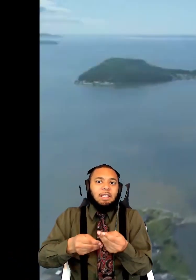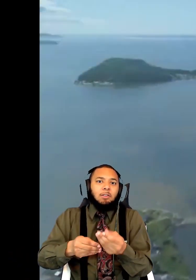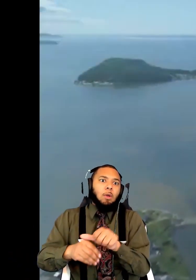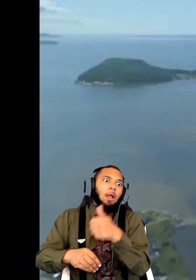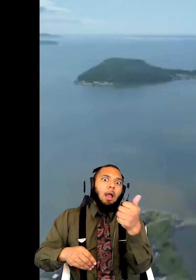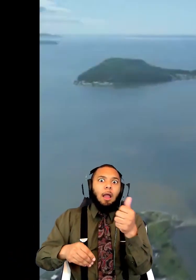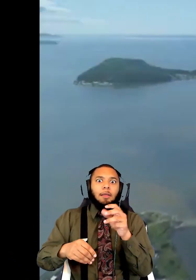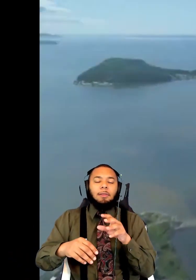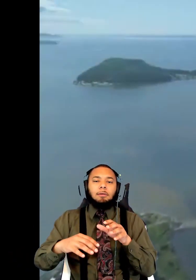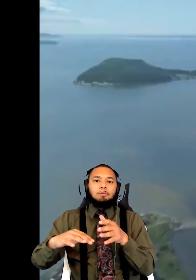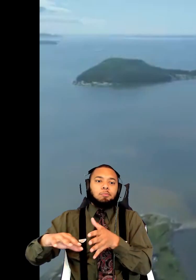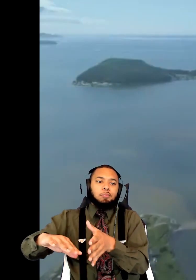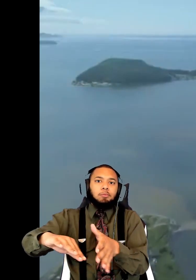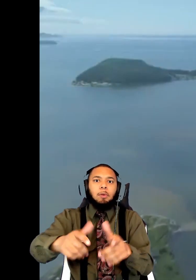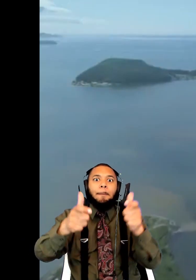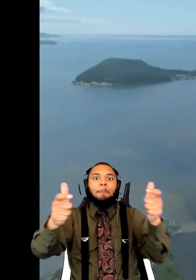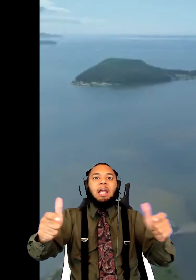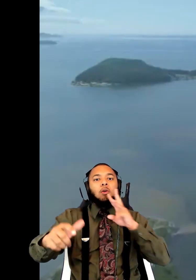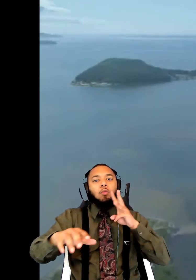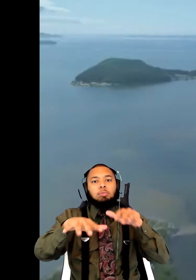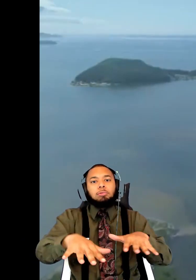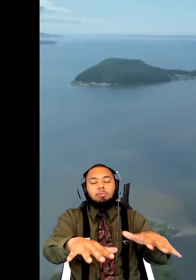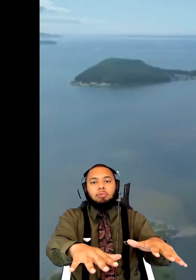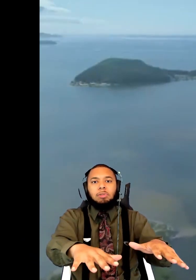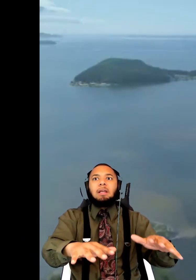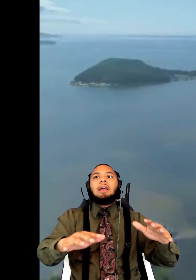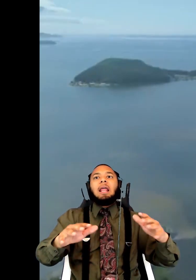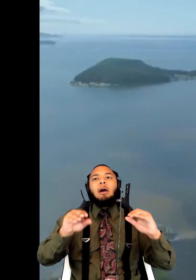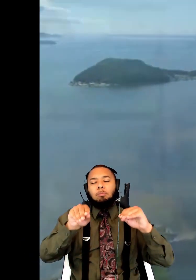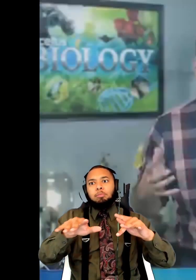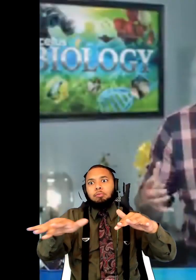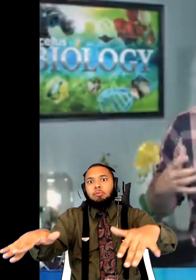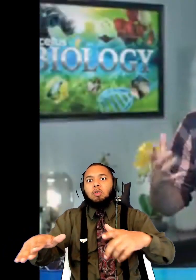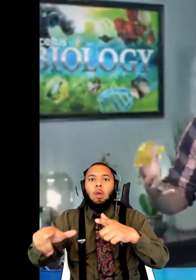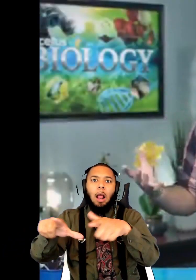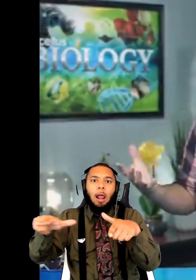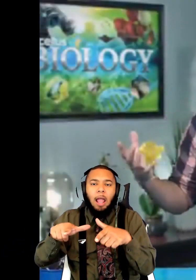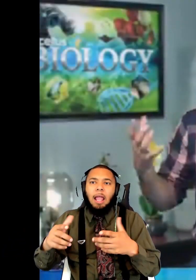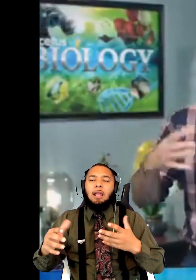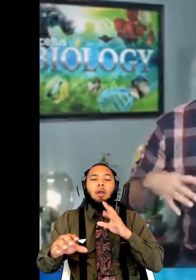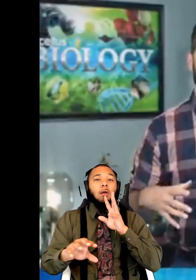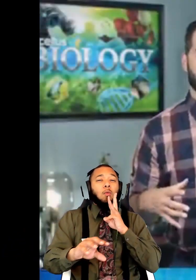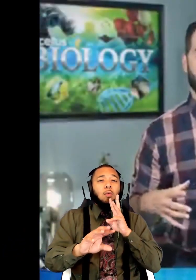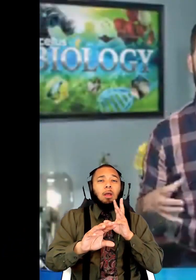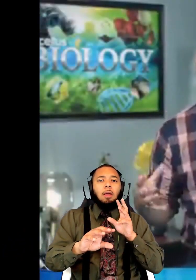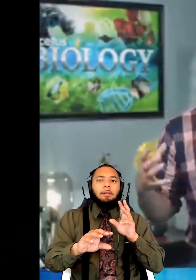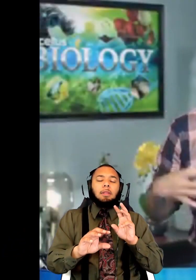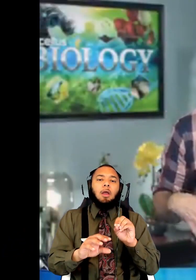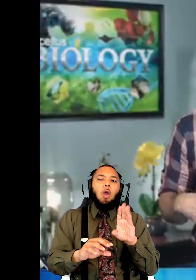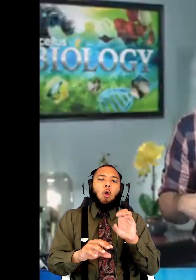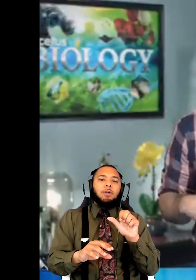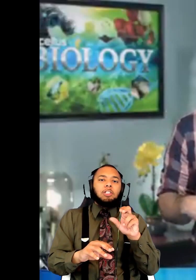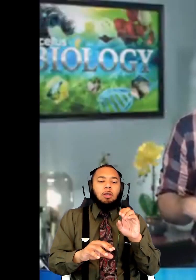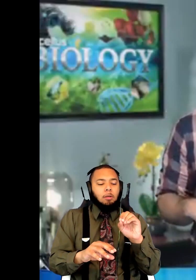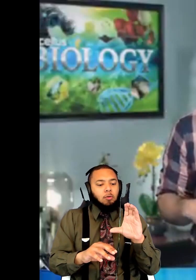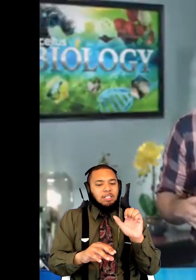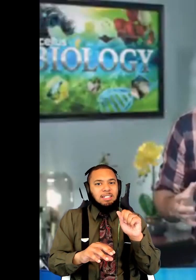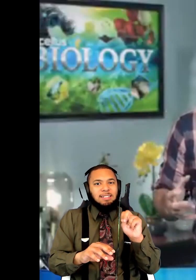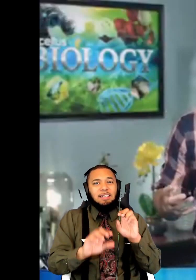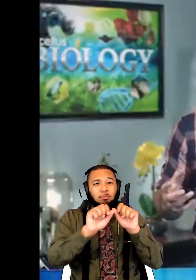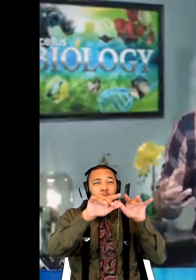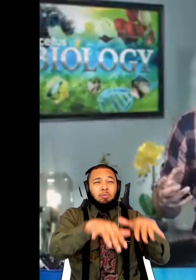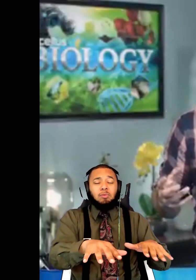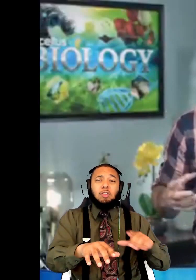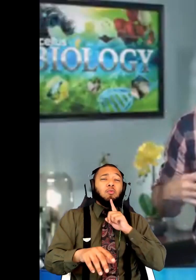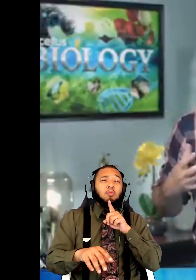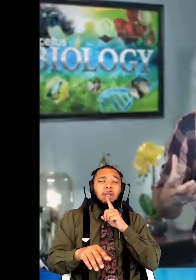carry that water to a larger body of water like a lake or an ocean. So it kind of all just collects there, right, in those large bodies of